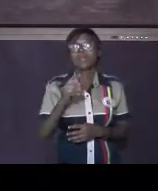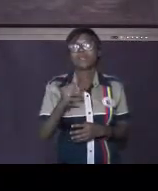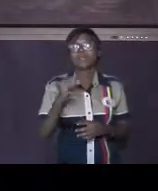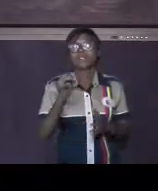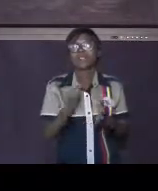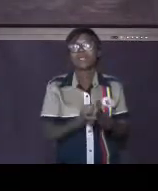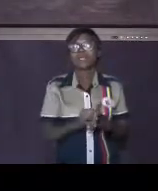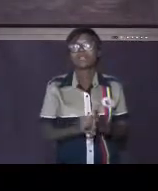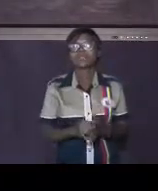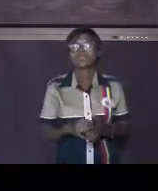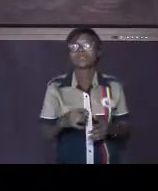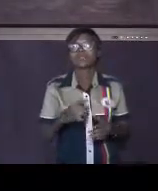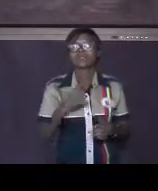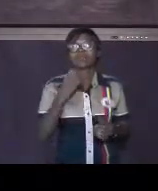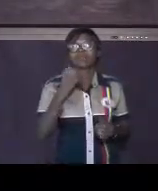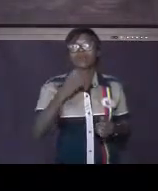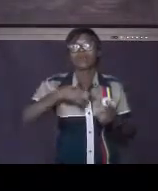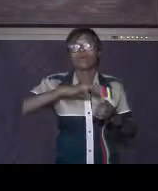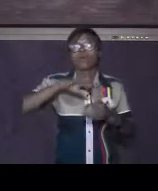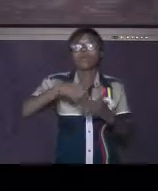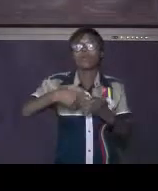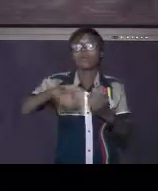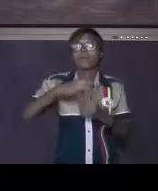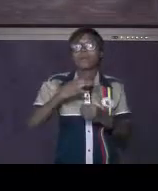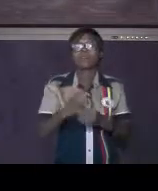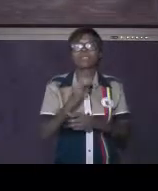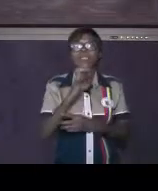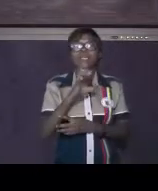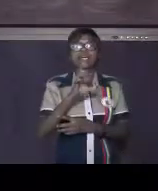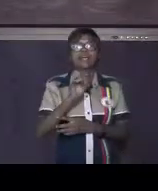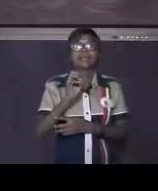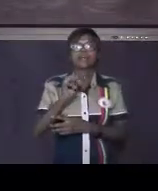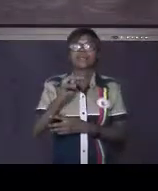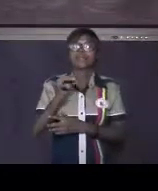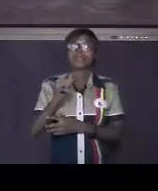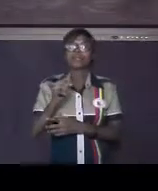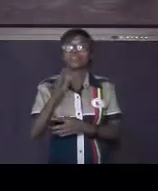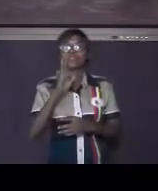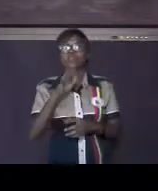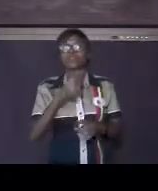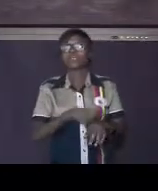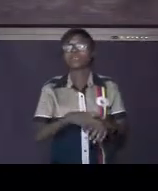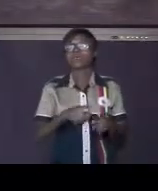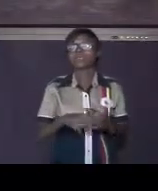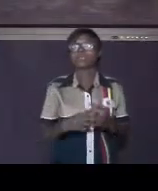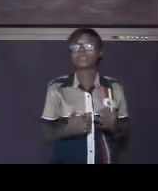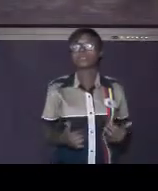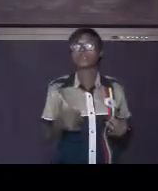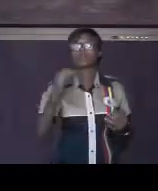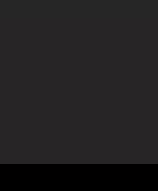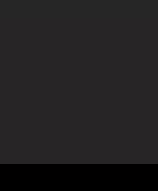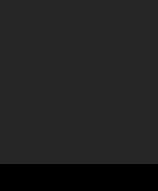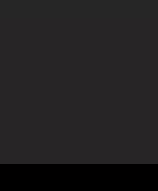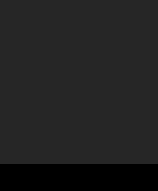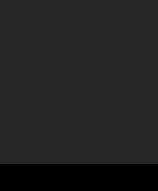constitutes climate. You have just 30 seconds to do this. Your time starts